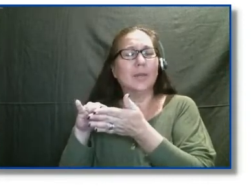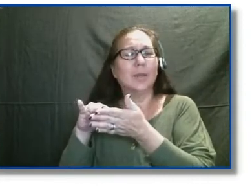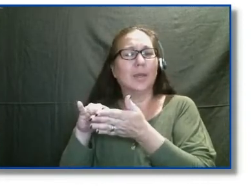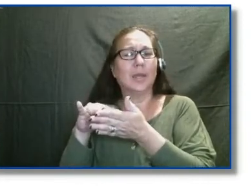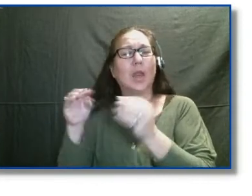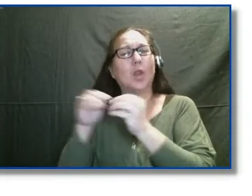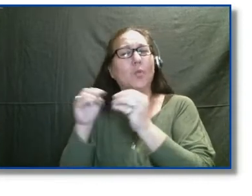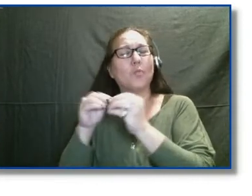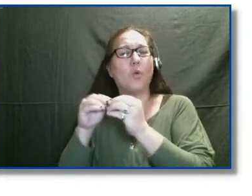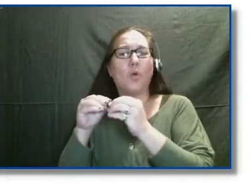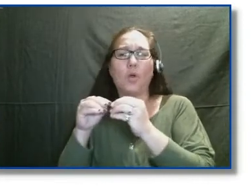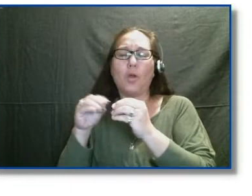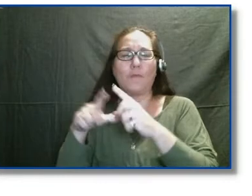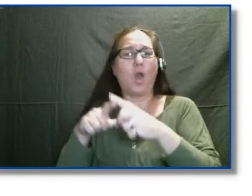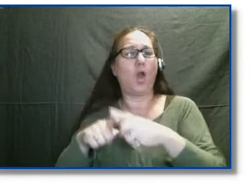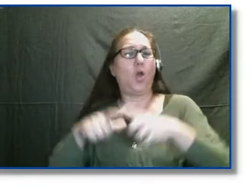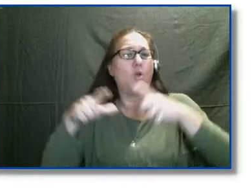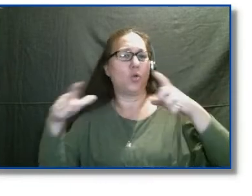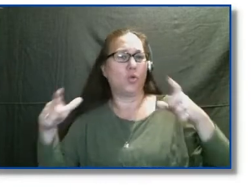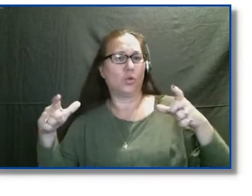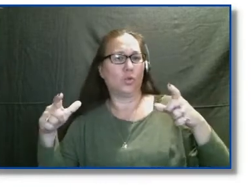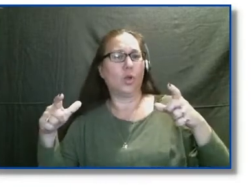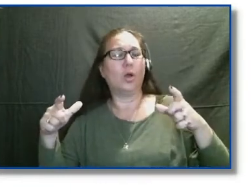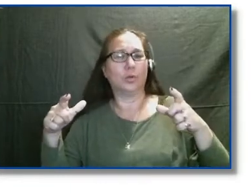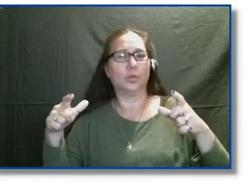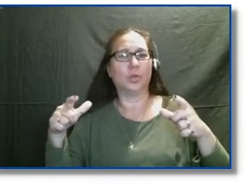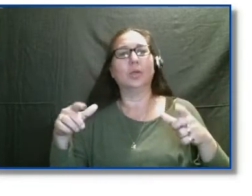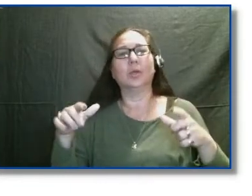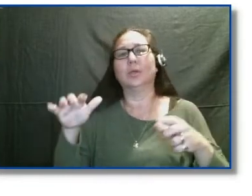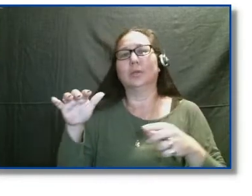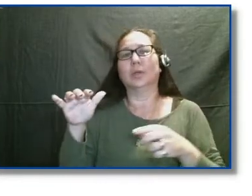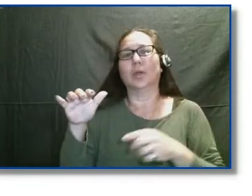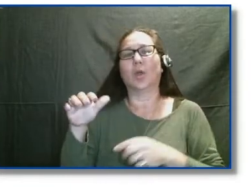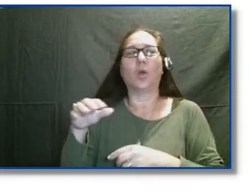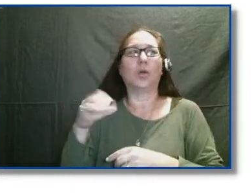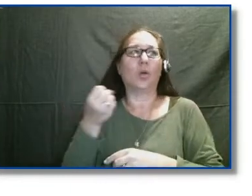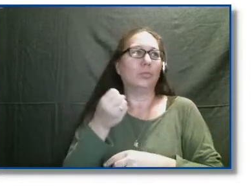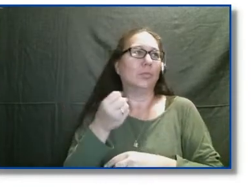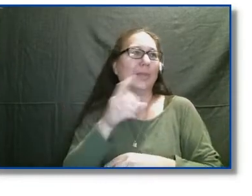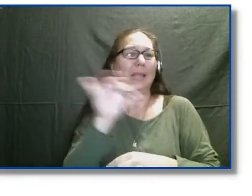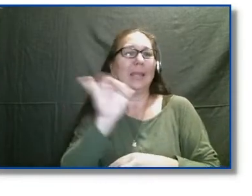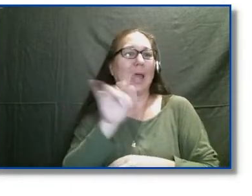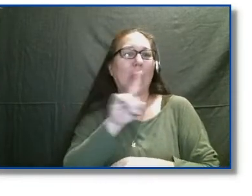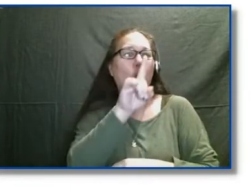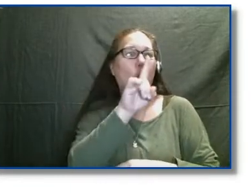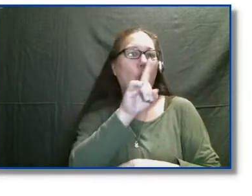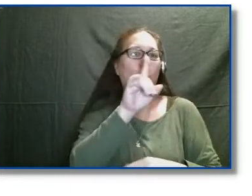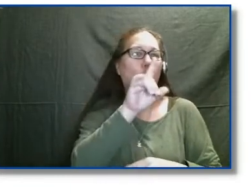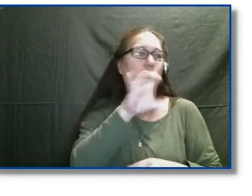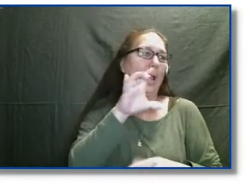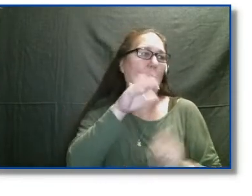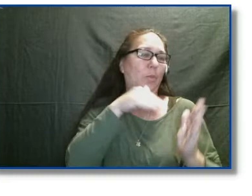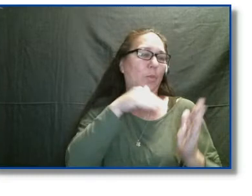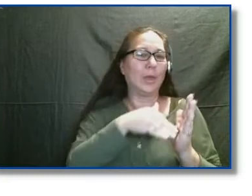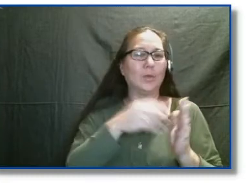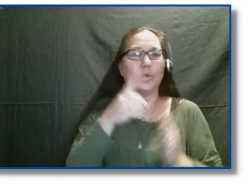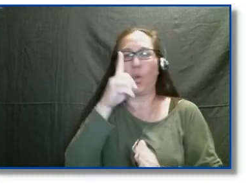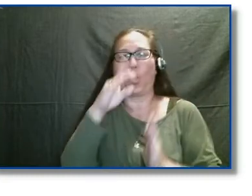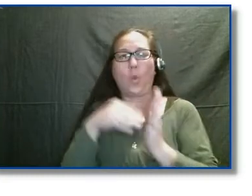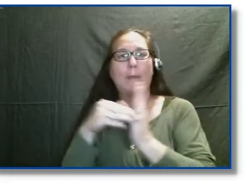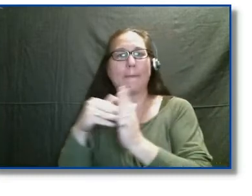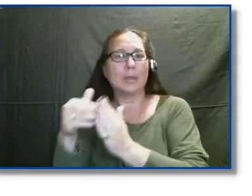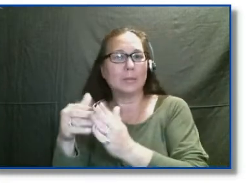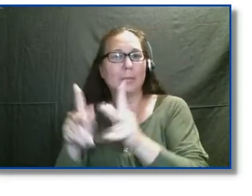long tail, so at groups over 100,000 people or around 1 million people. And so he was the first one to demonstrate how